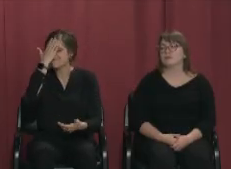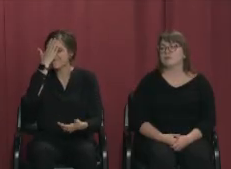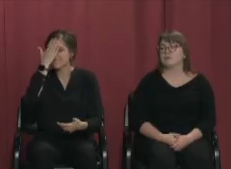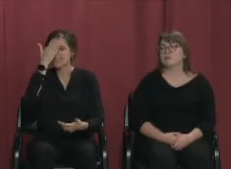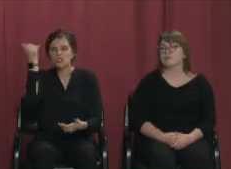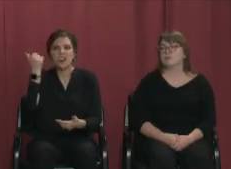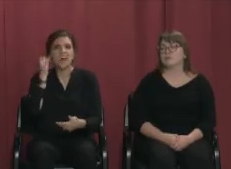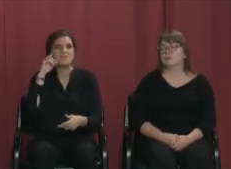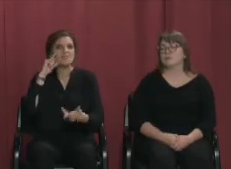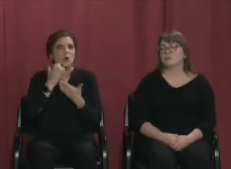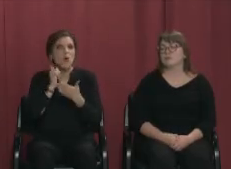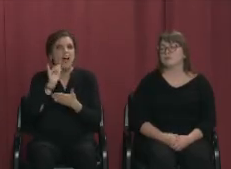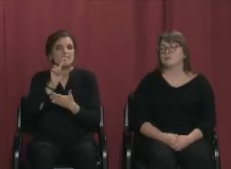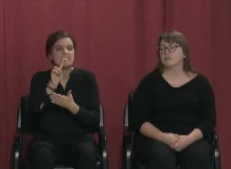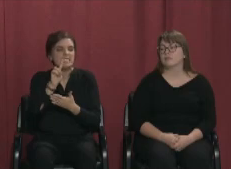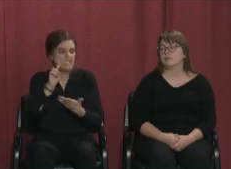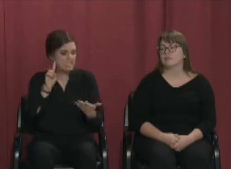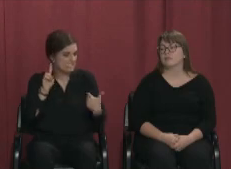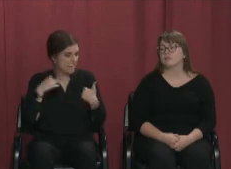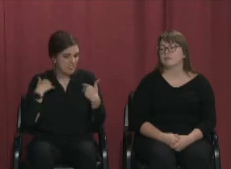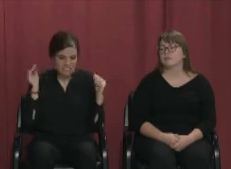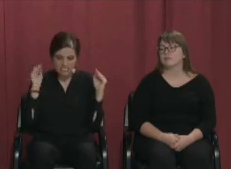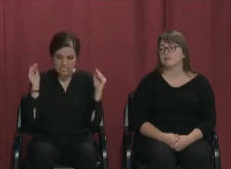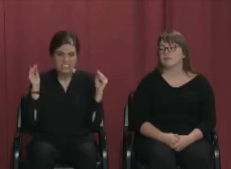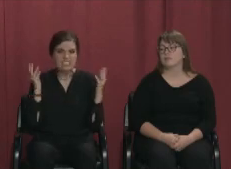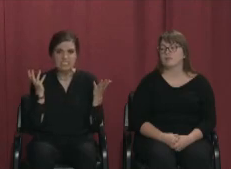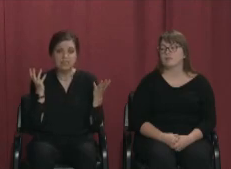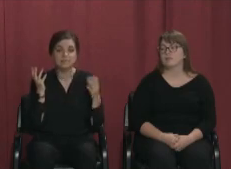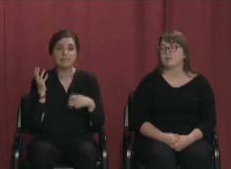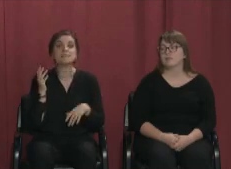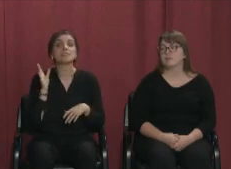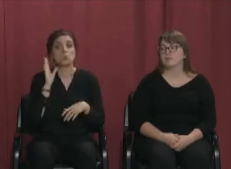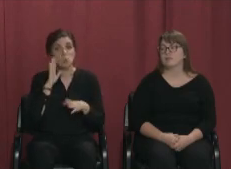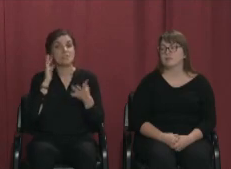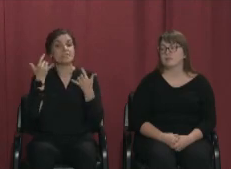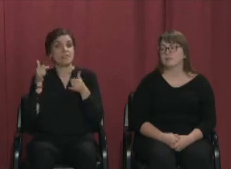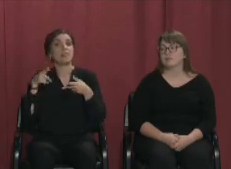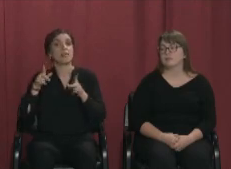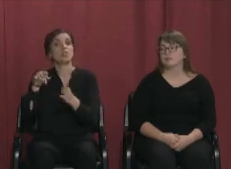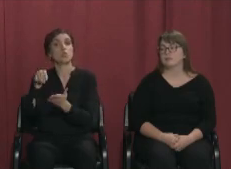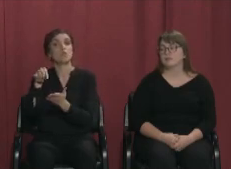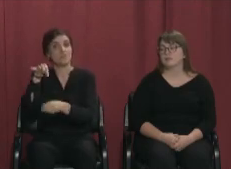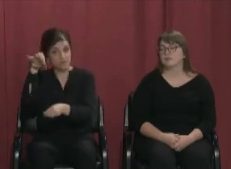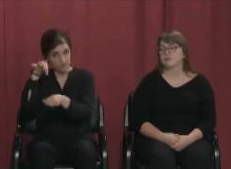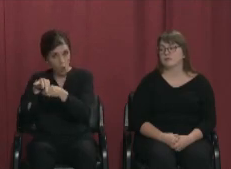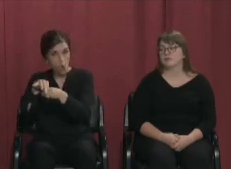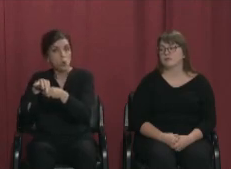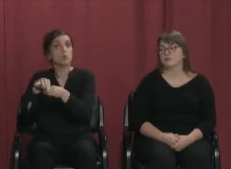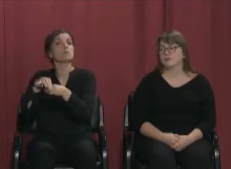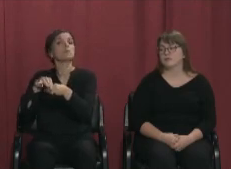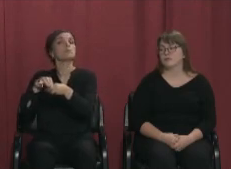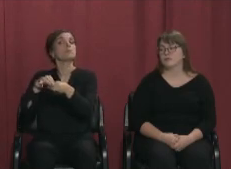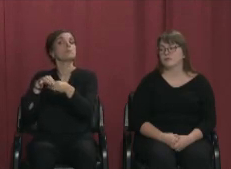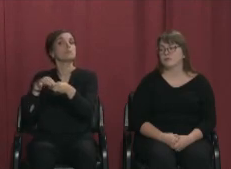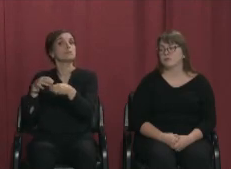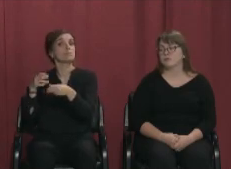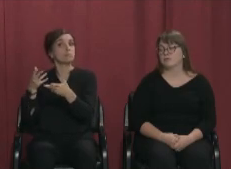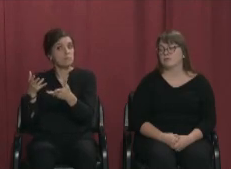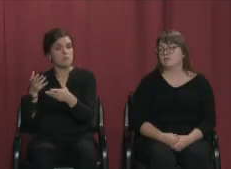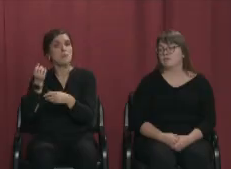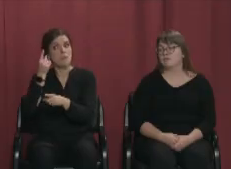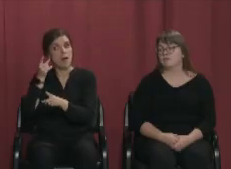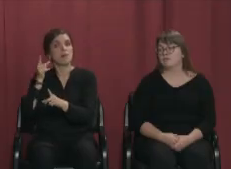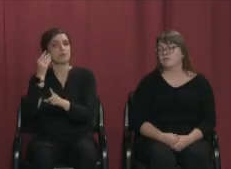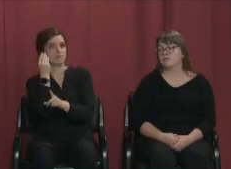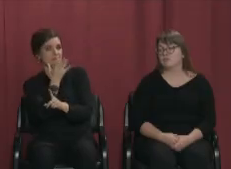have it on me, there's nothing else that we can use. They will still vote you provisionally, but they'll also give you instructions that you now got to